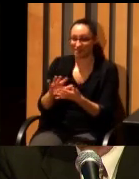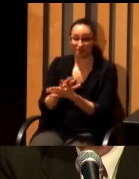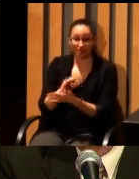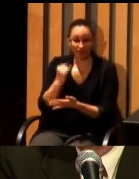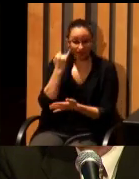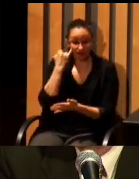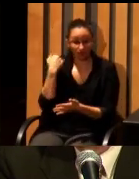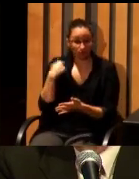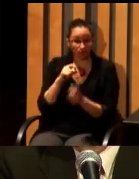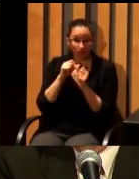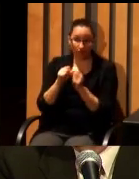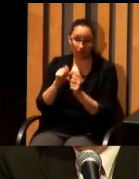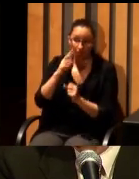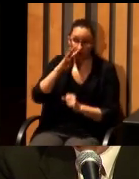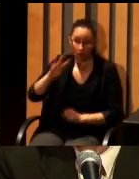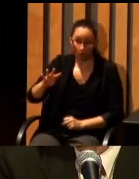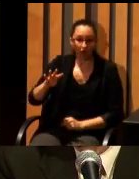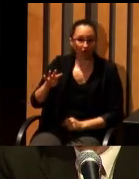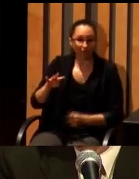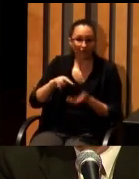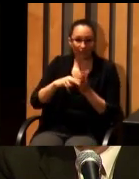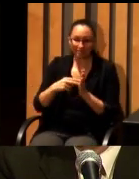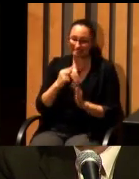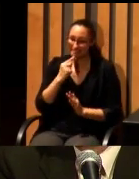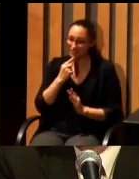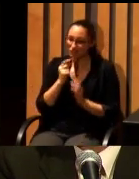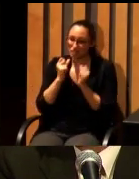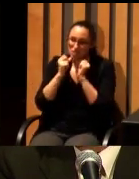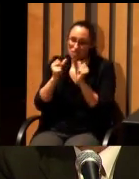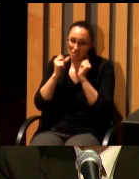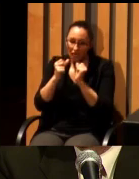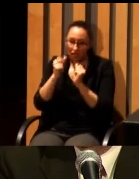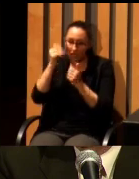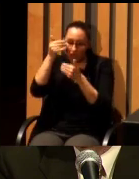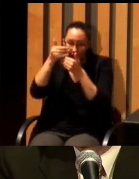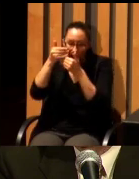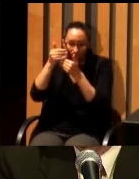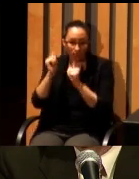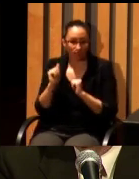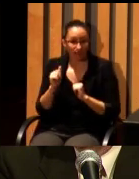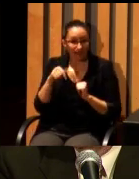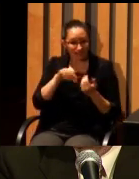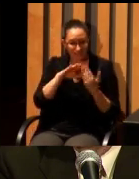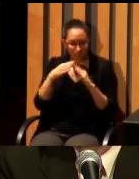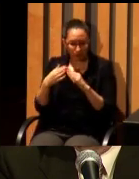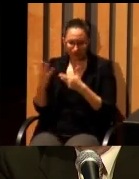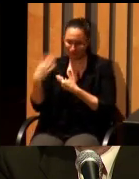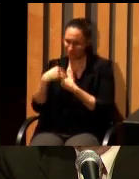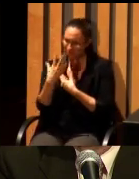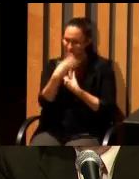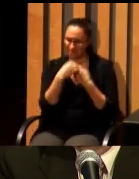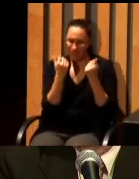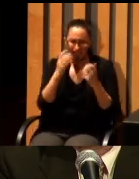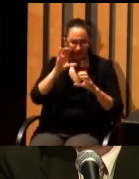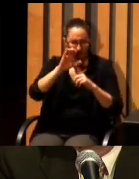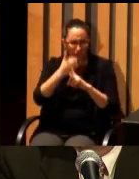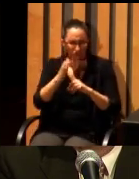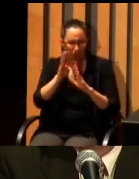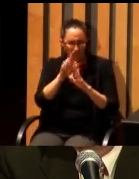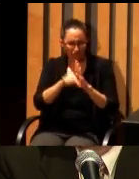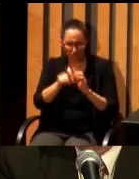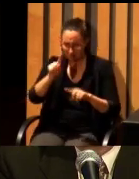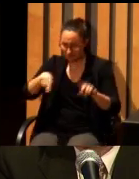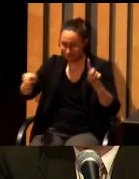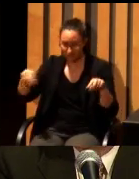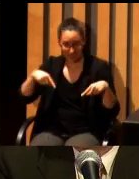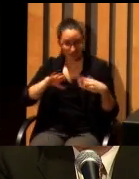in serious denial. This is a community that includes people from all sorts of cultures and backgrounds, and I think we all